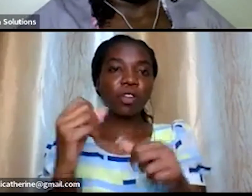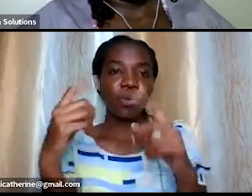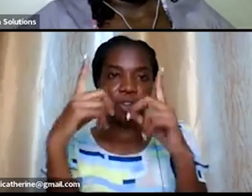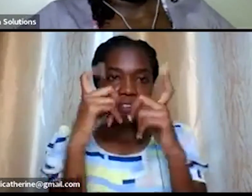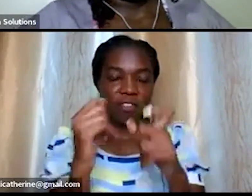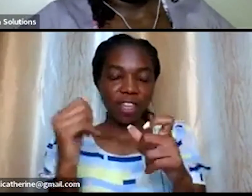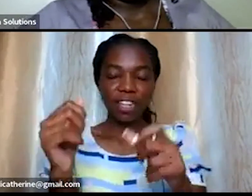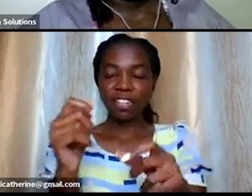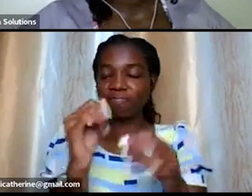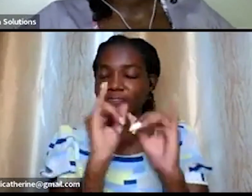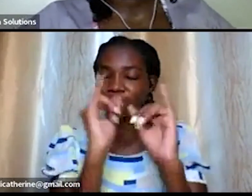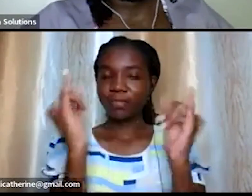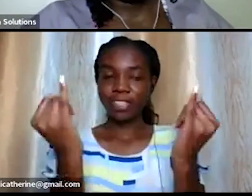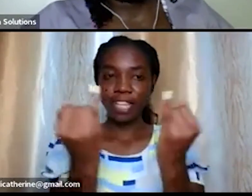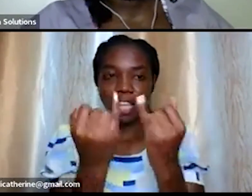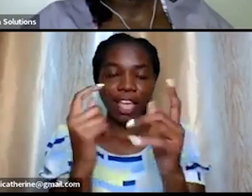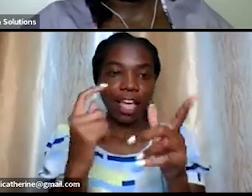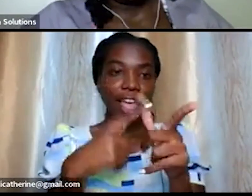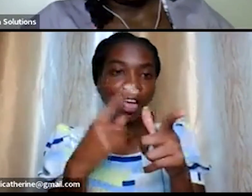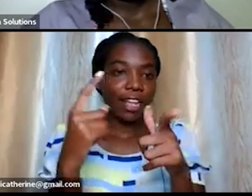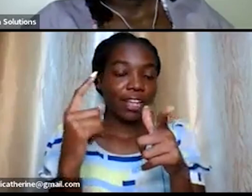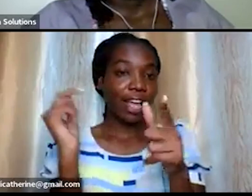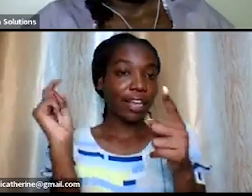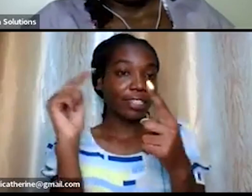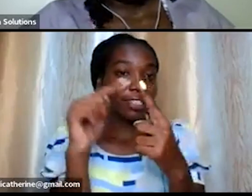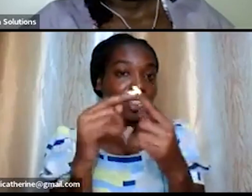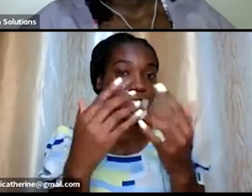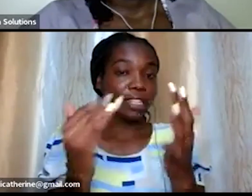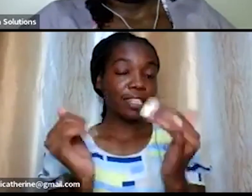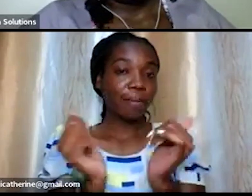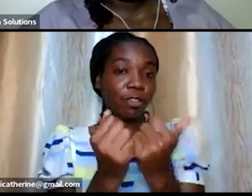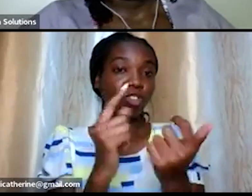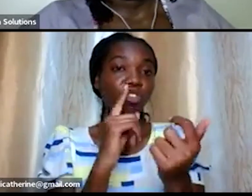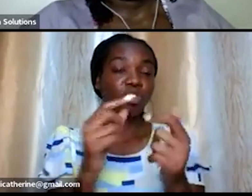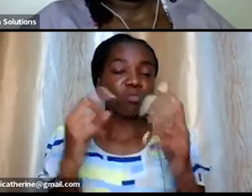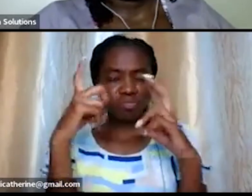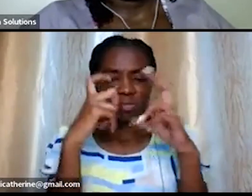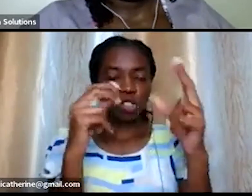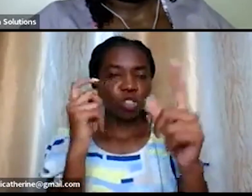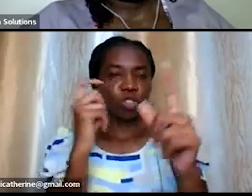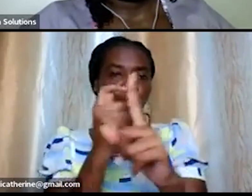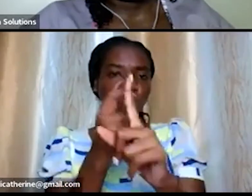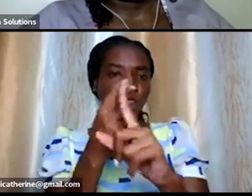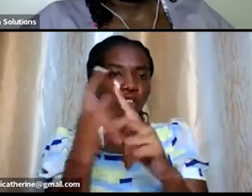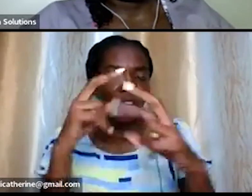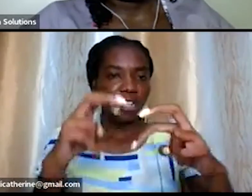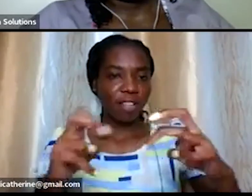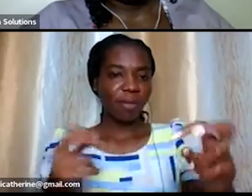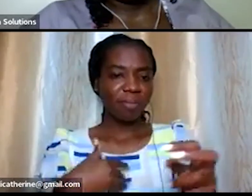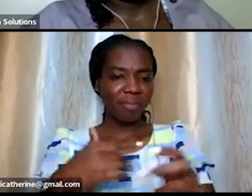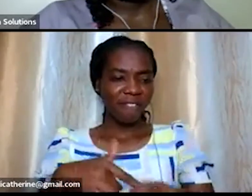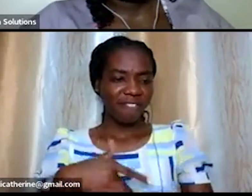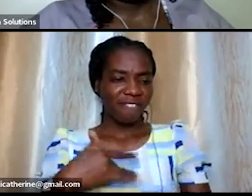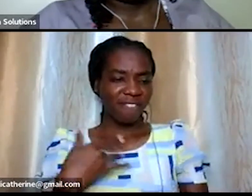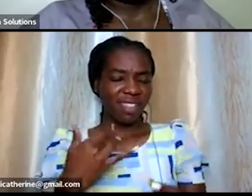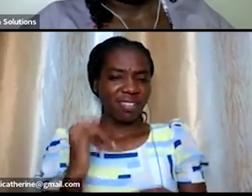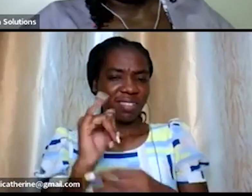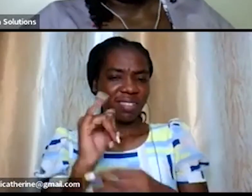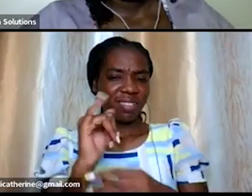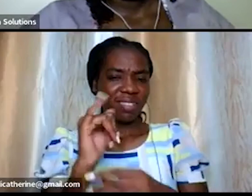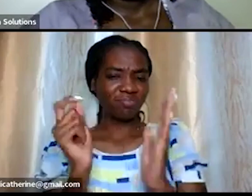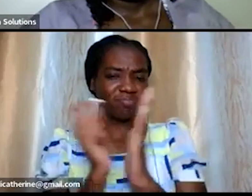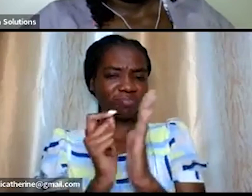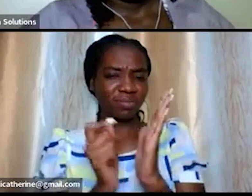roost. These assessments, psychometric tools of assessments are free. Myers-Briggs type indicator,